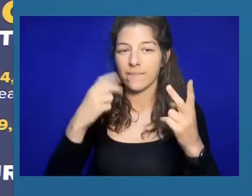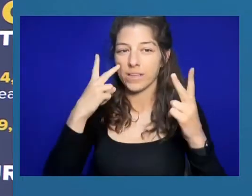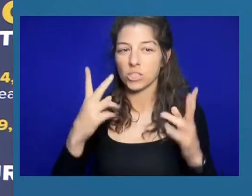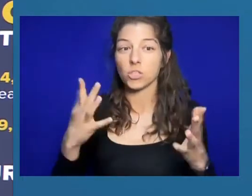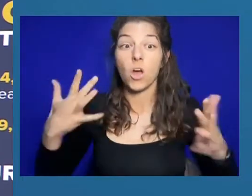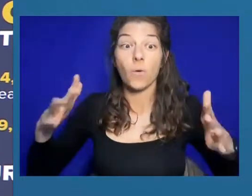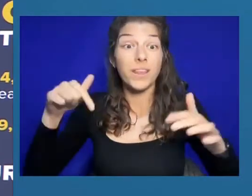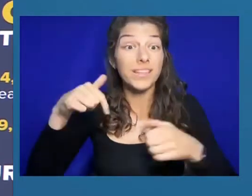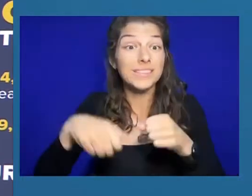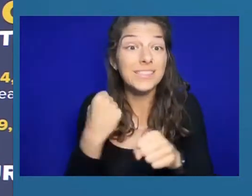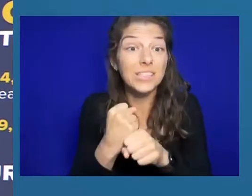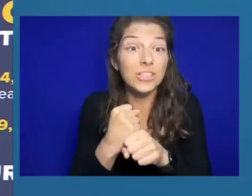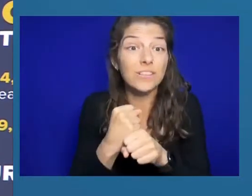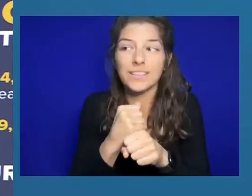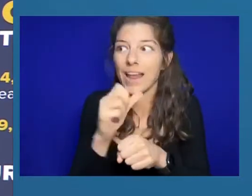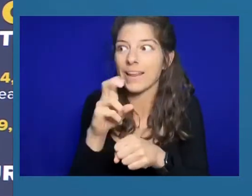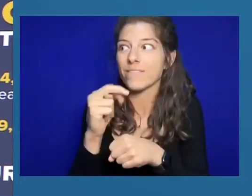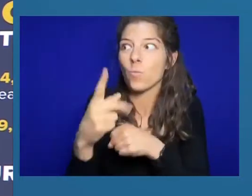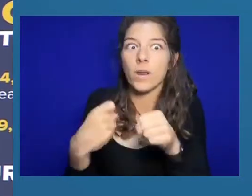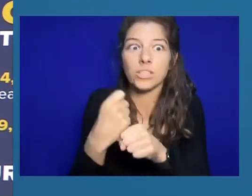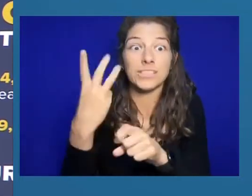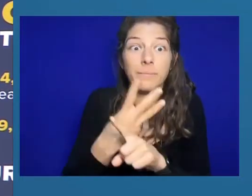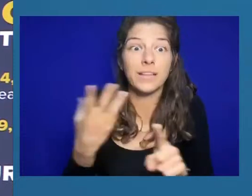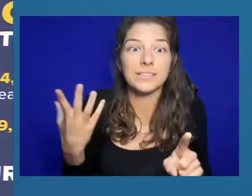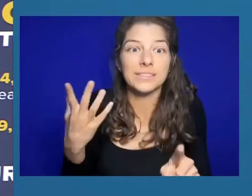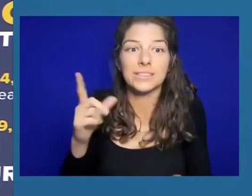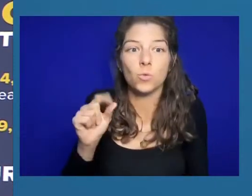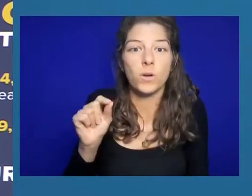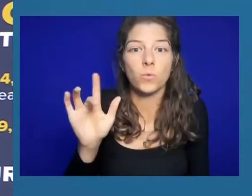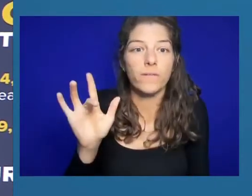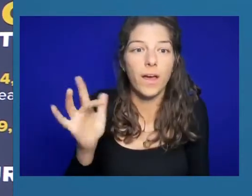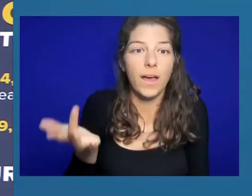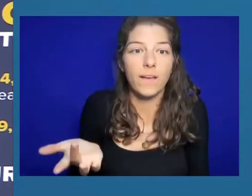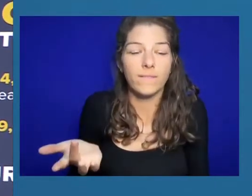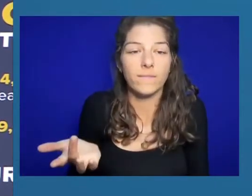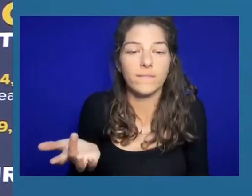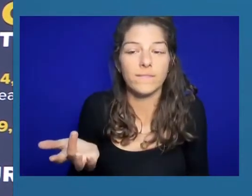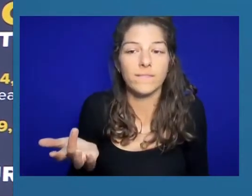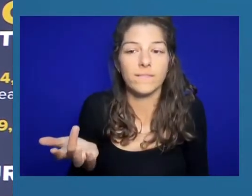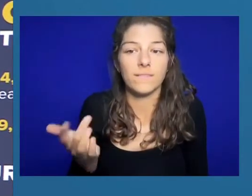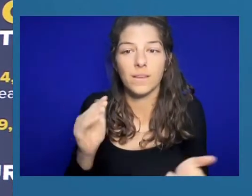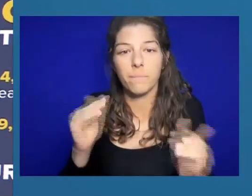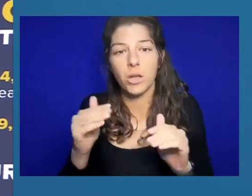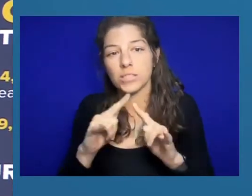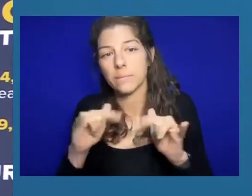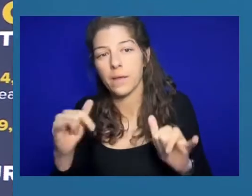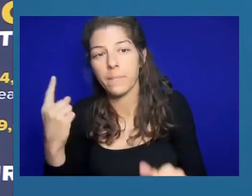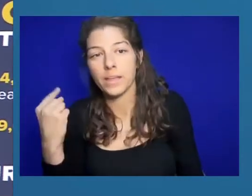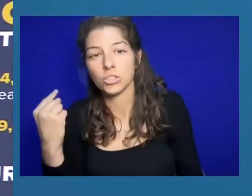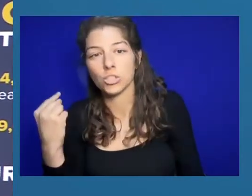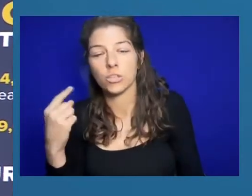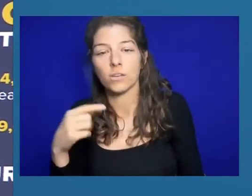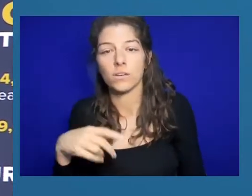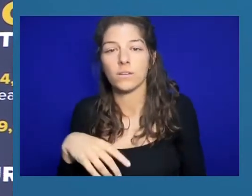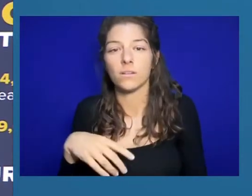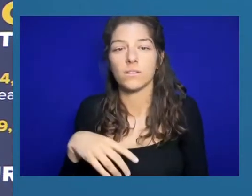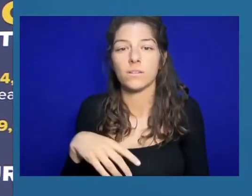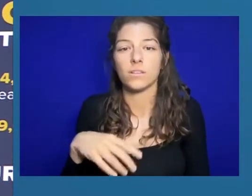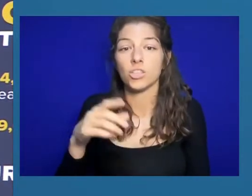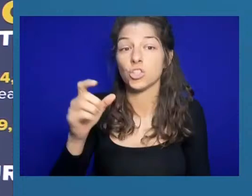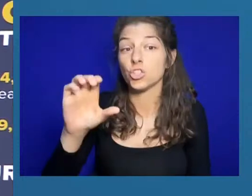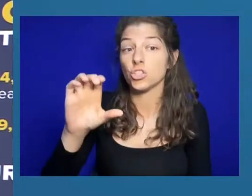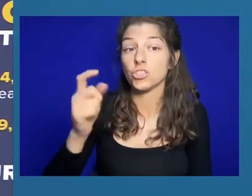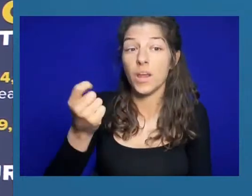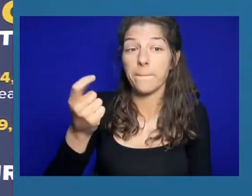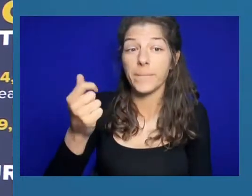this is not even a year. This is just since 2025 compared to the same time last year. The Ogdensburg and Champlain bridge crossings,